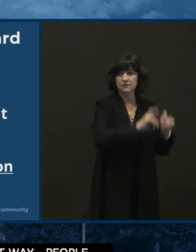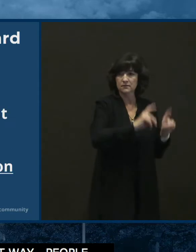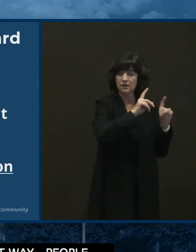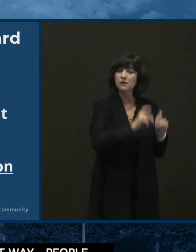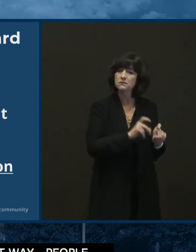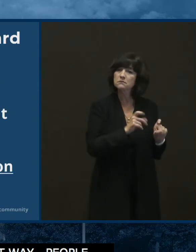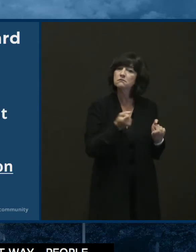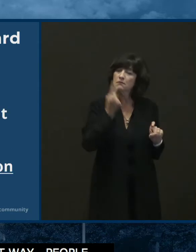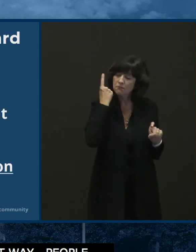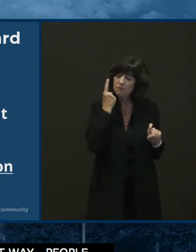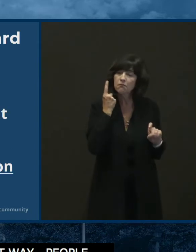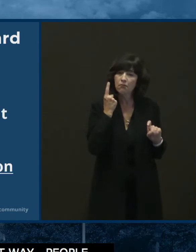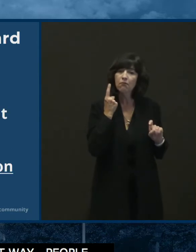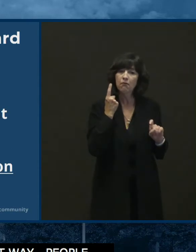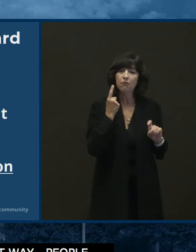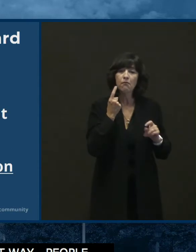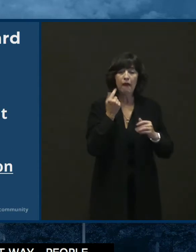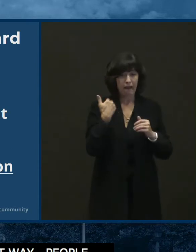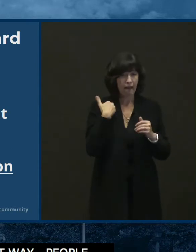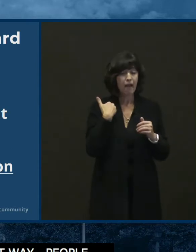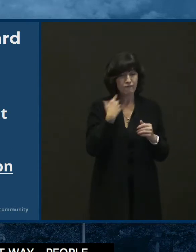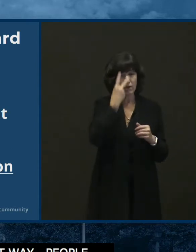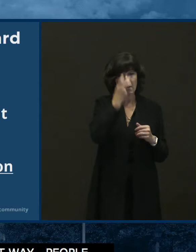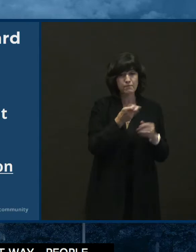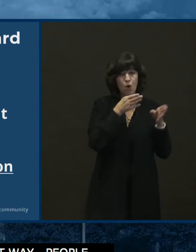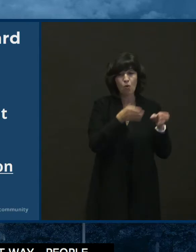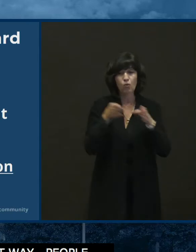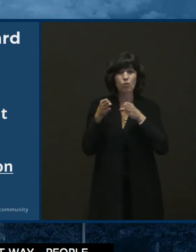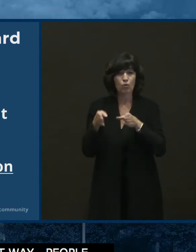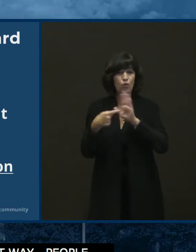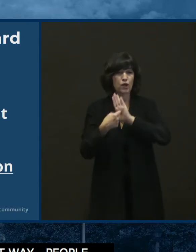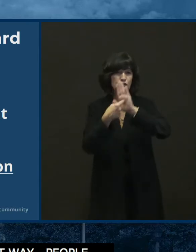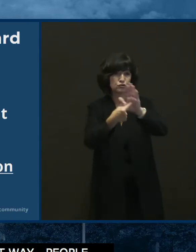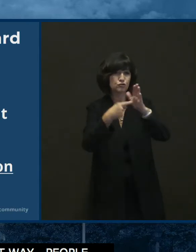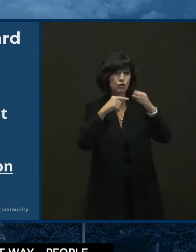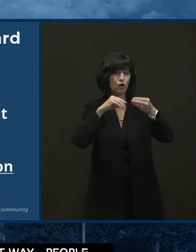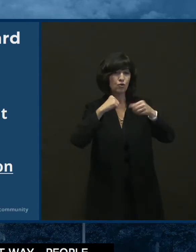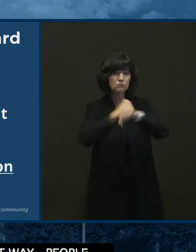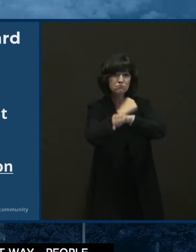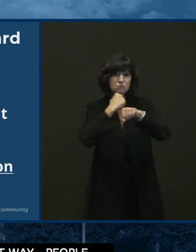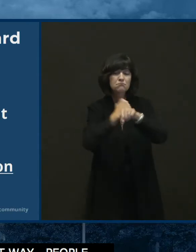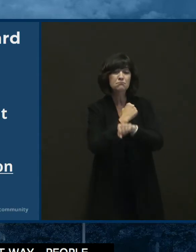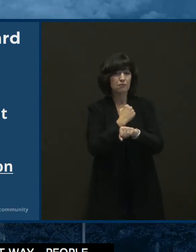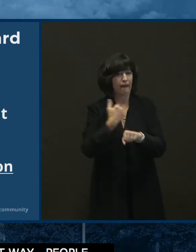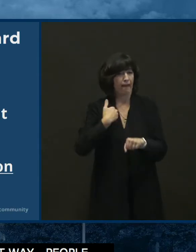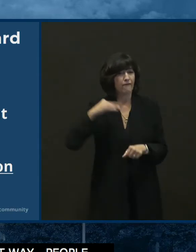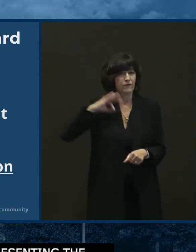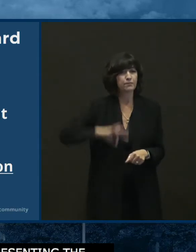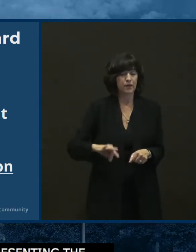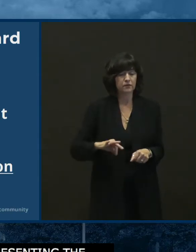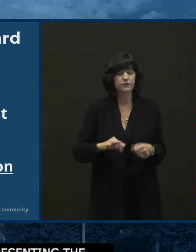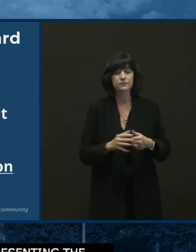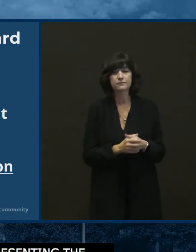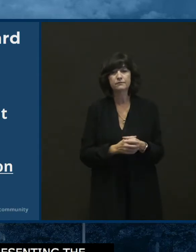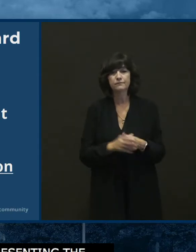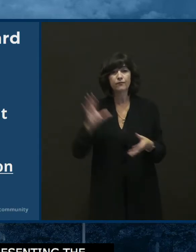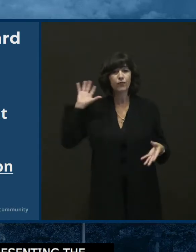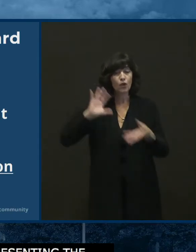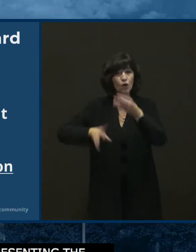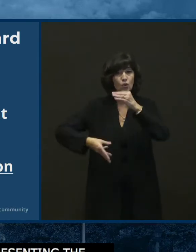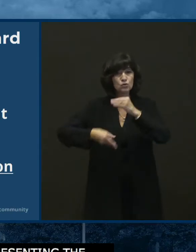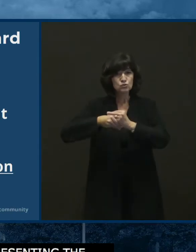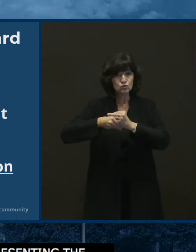ways, and so we're excited to be able to provide the data both ways. A total test is